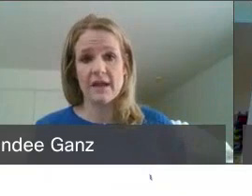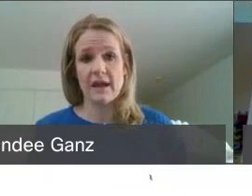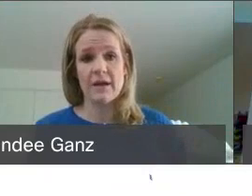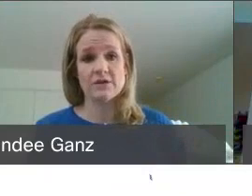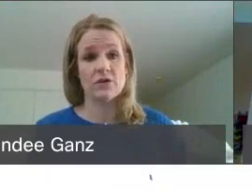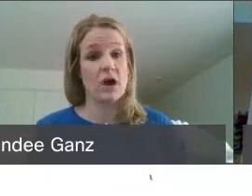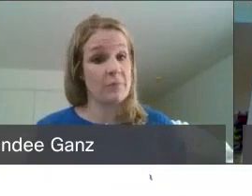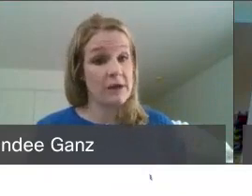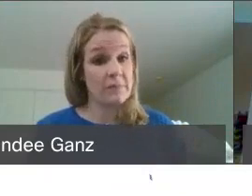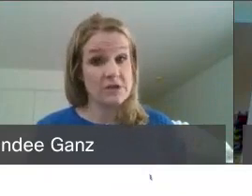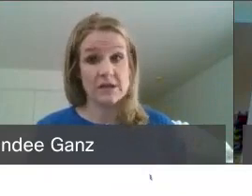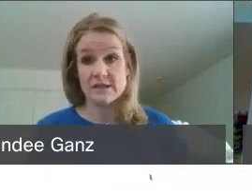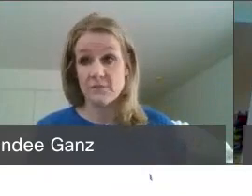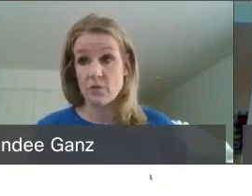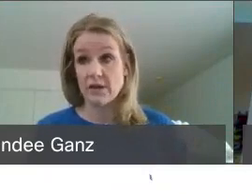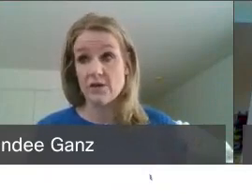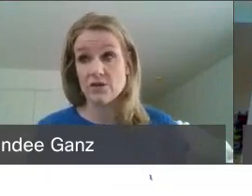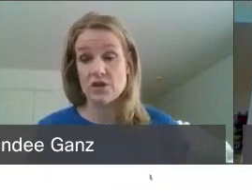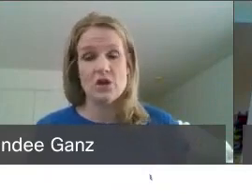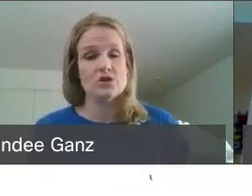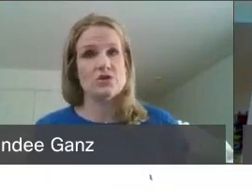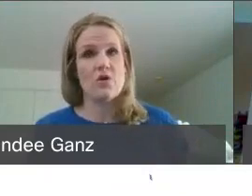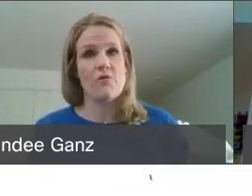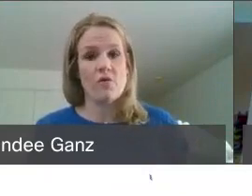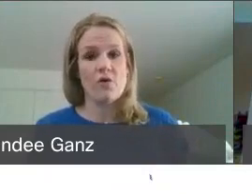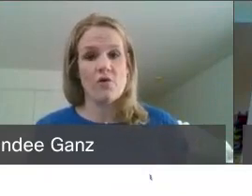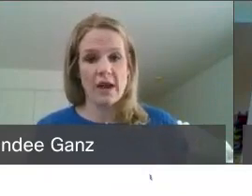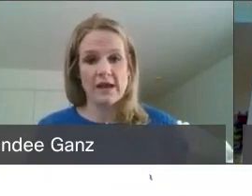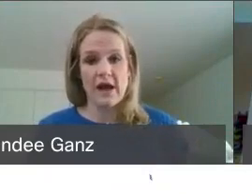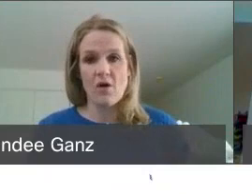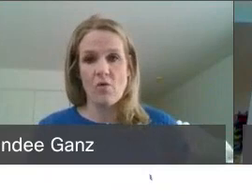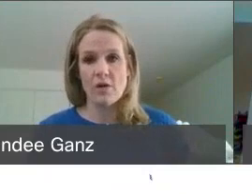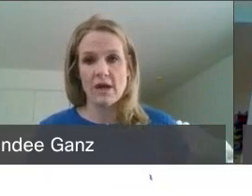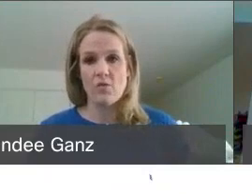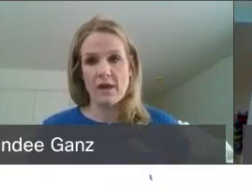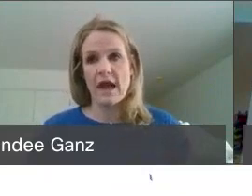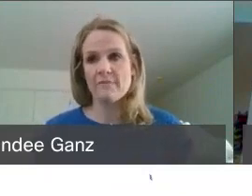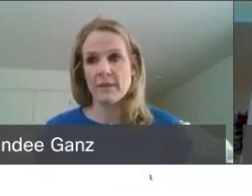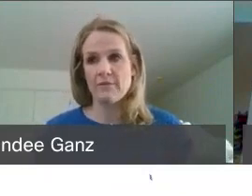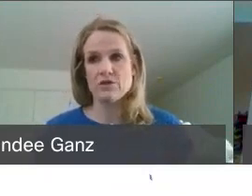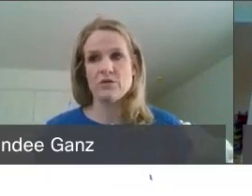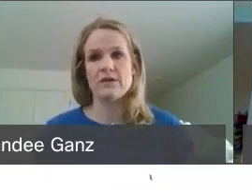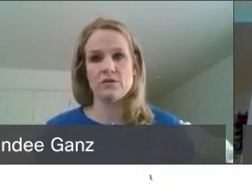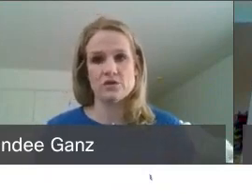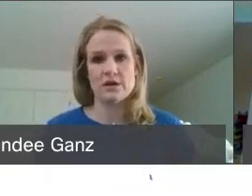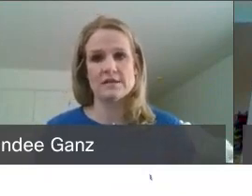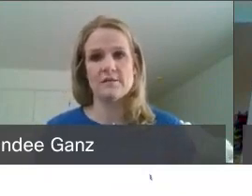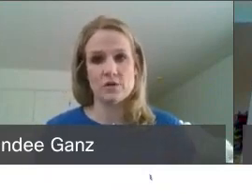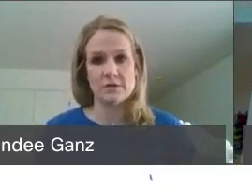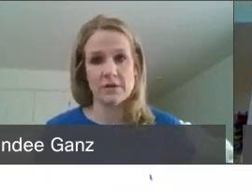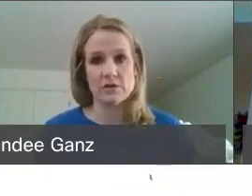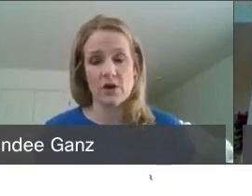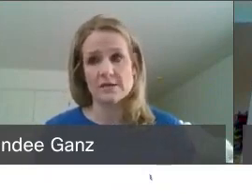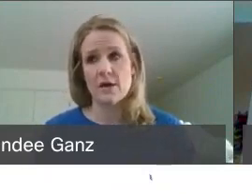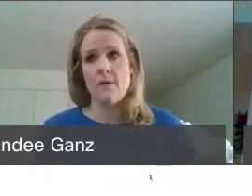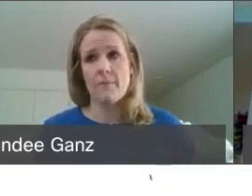have an impact on our operating budget in subsequent years. So for right now, we have been able to handle those costs and absorb